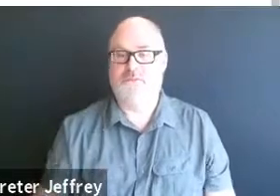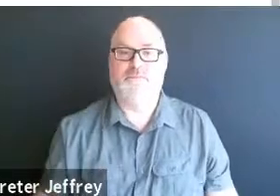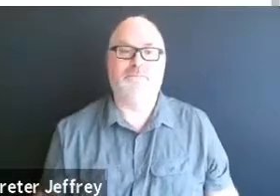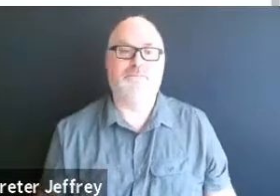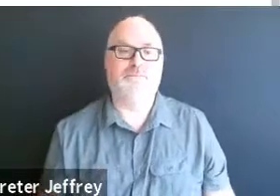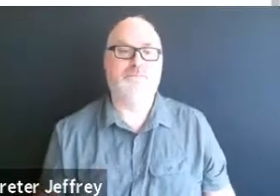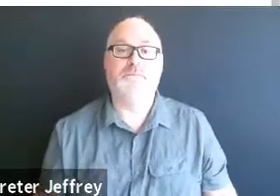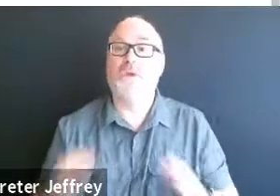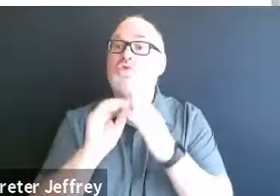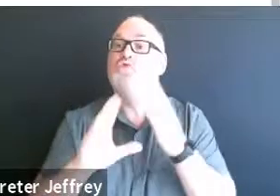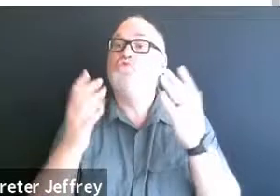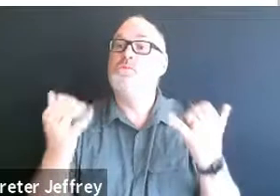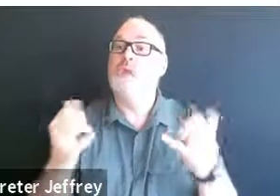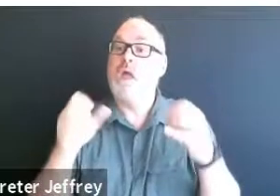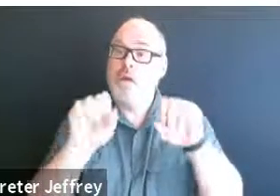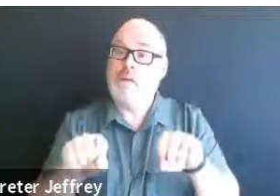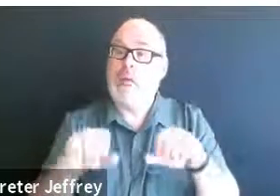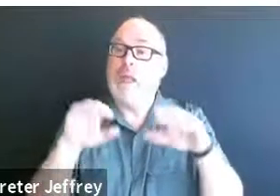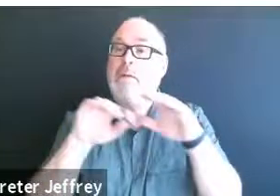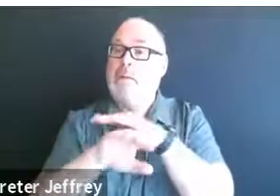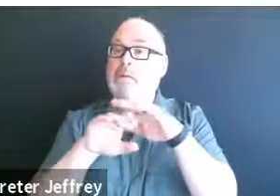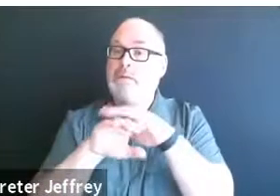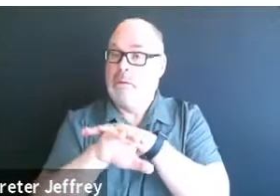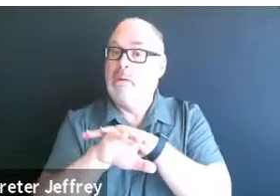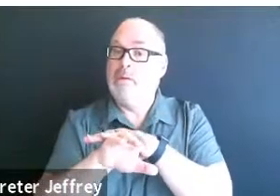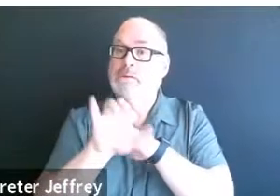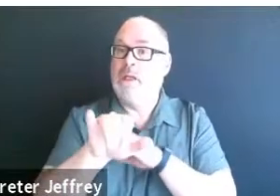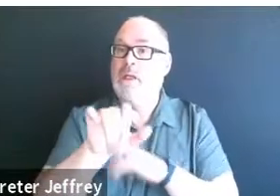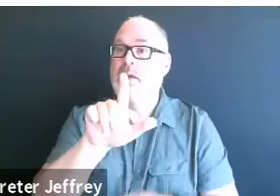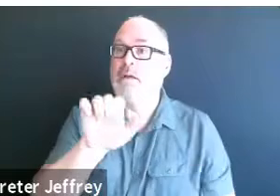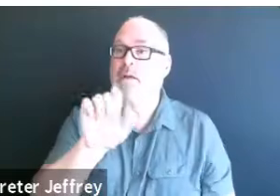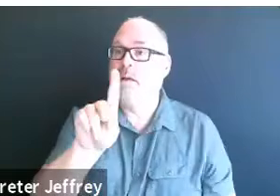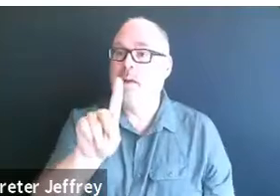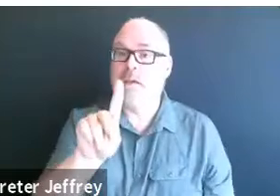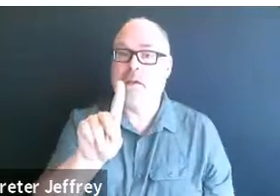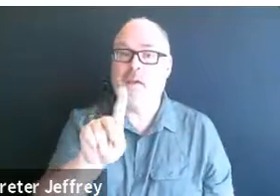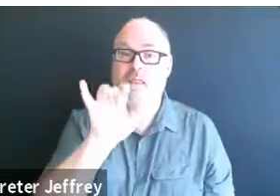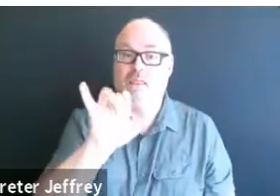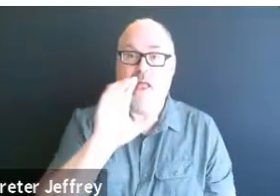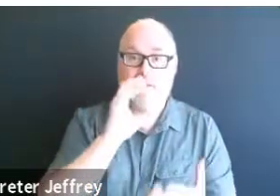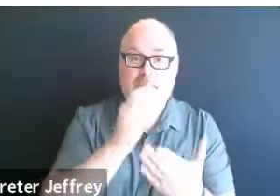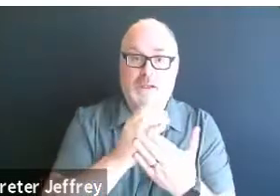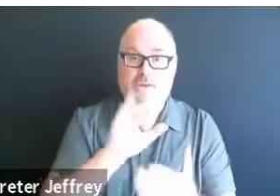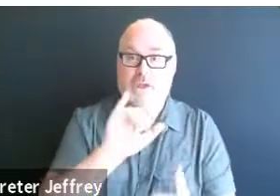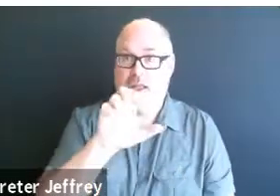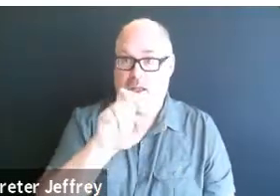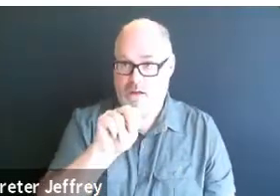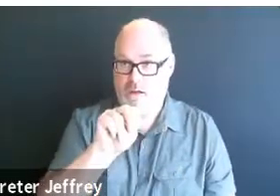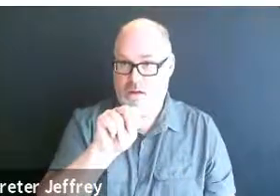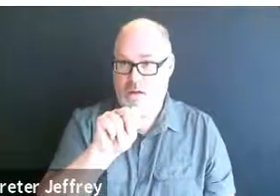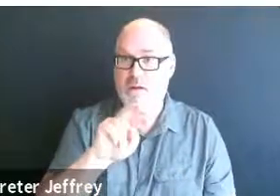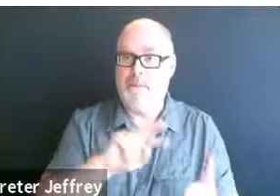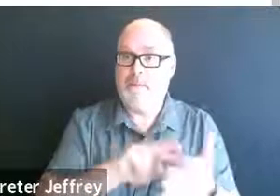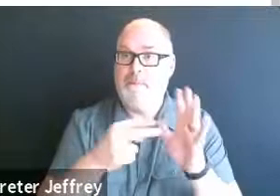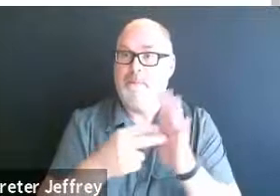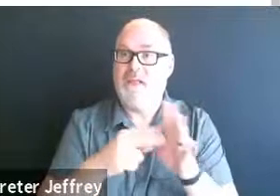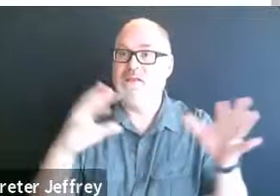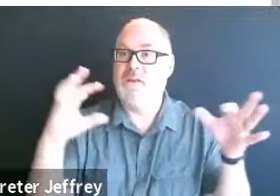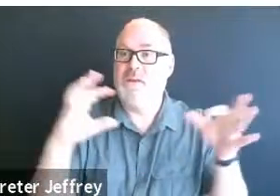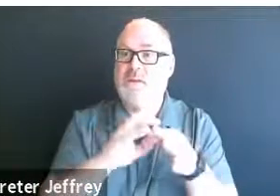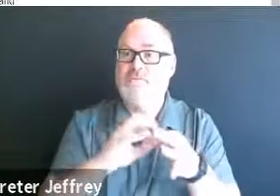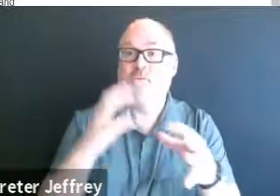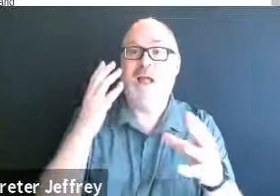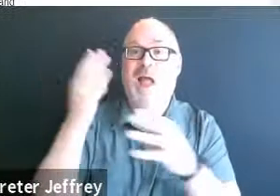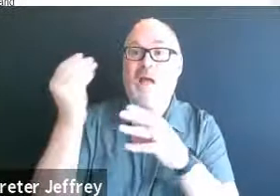So students will now be able to access this link, which according to this icon right here, means it will link to an external site.